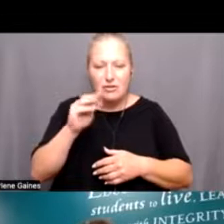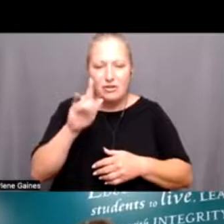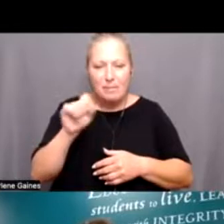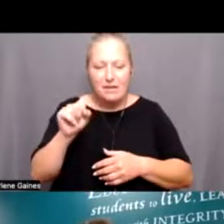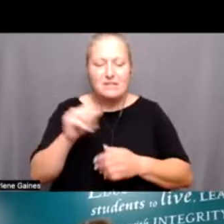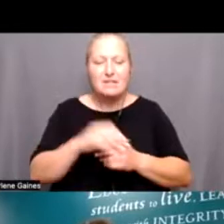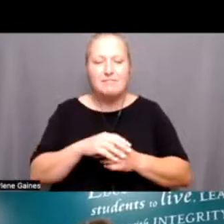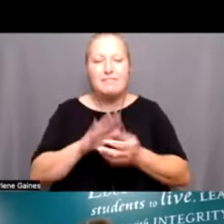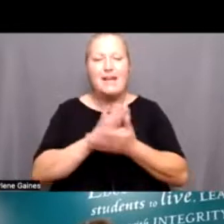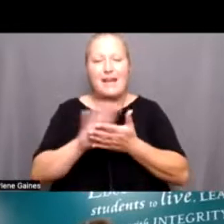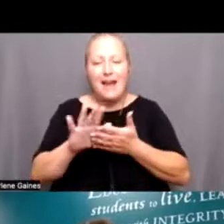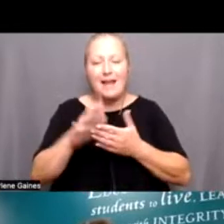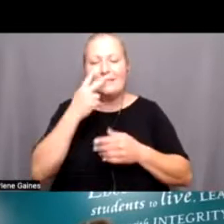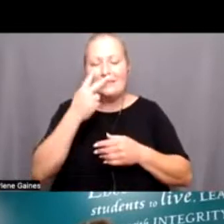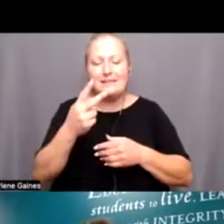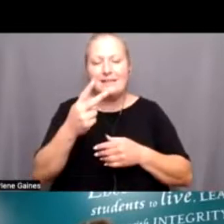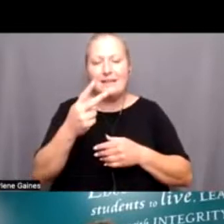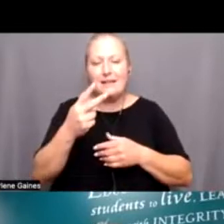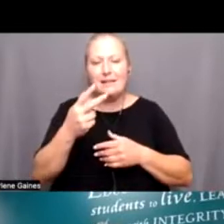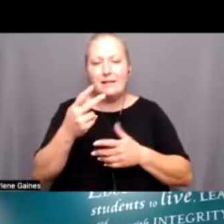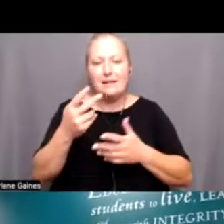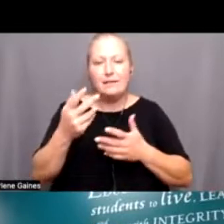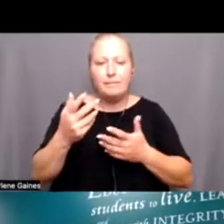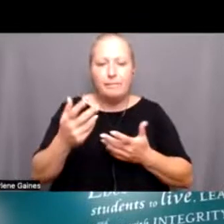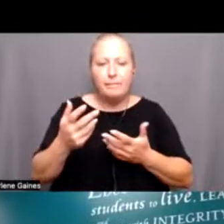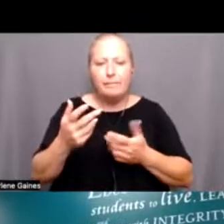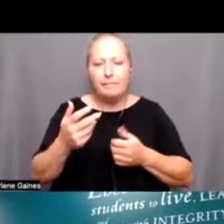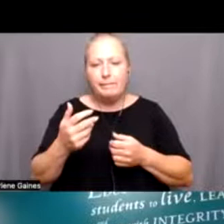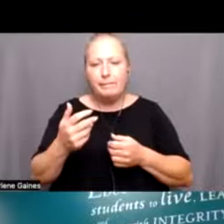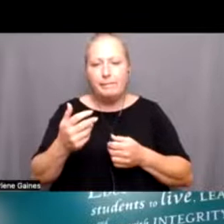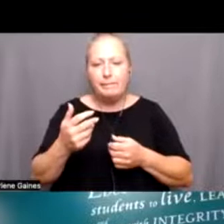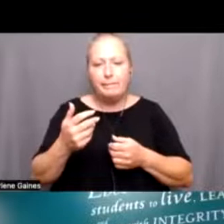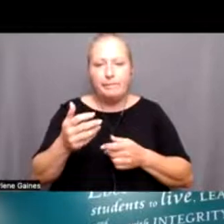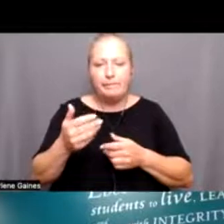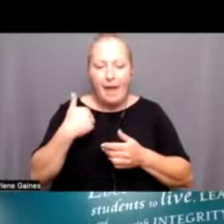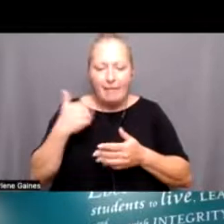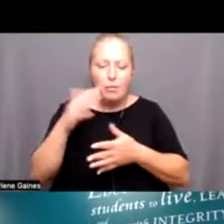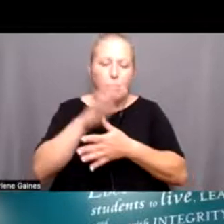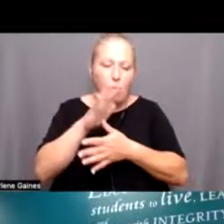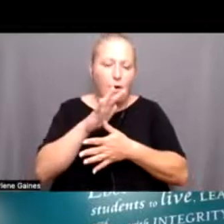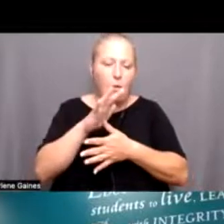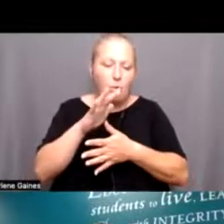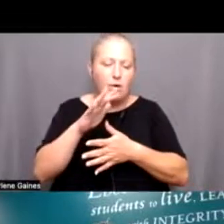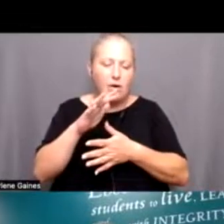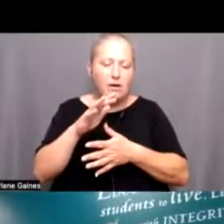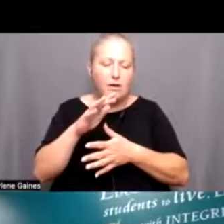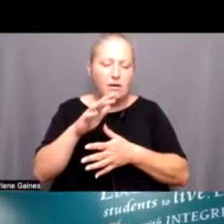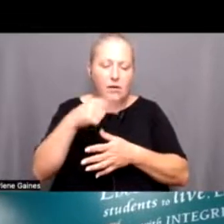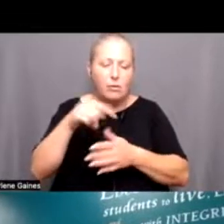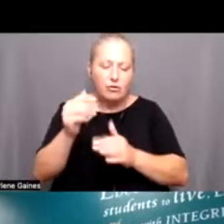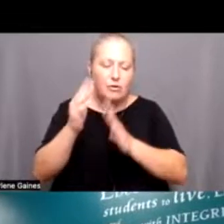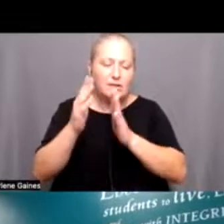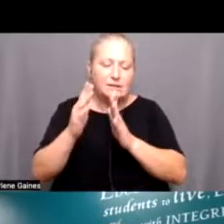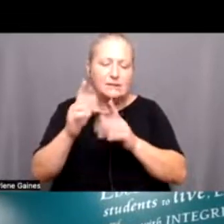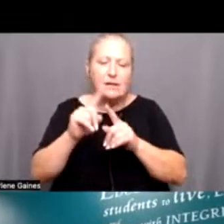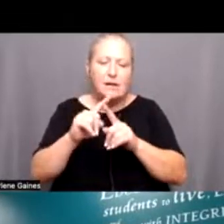It's nice to see that there's, a priority that's being addressed.